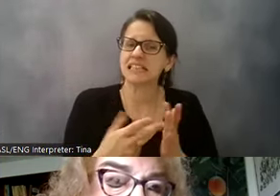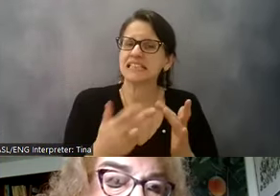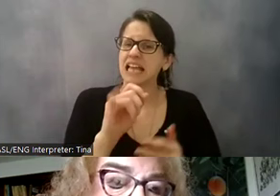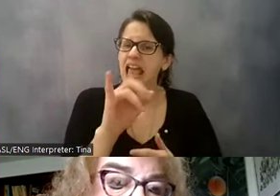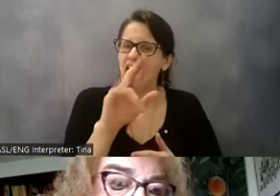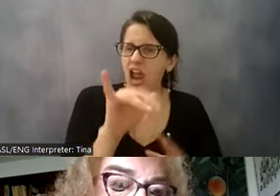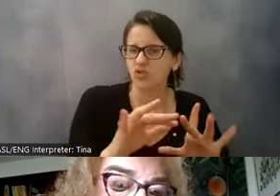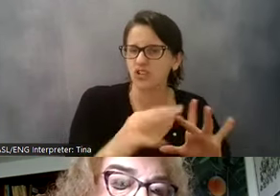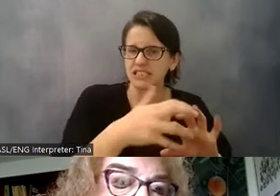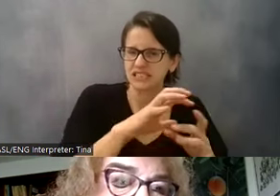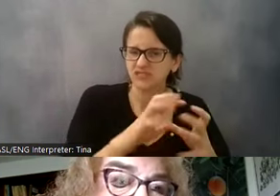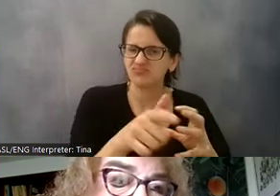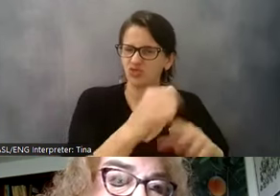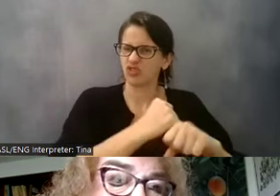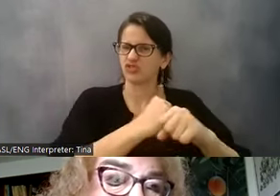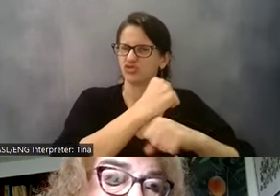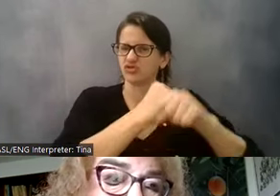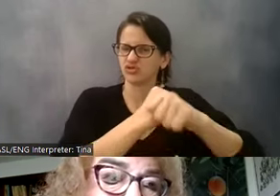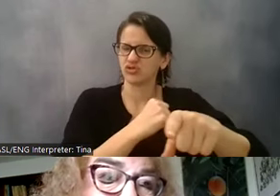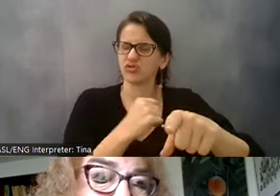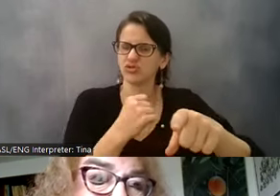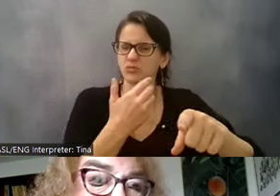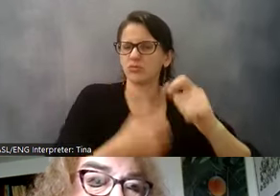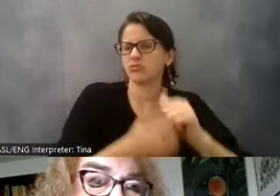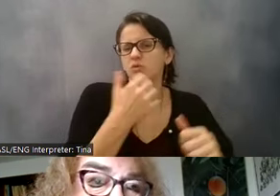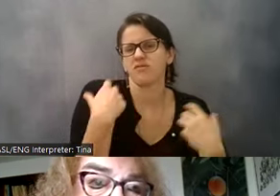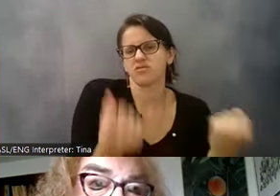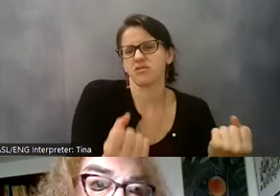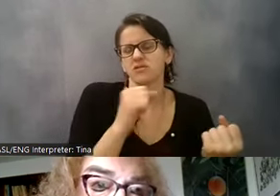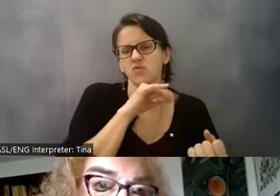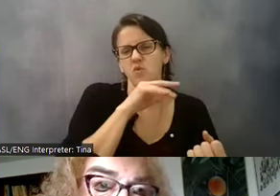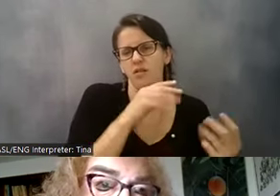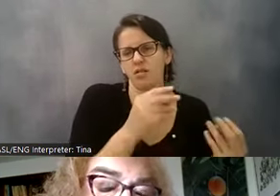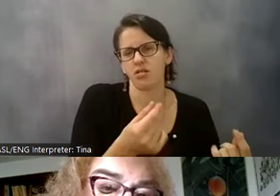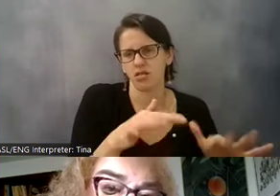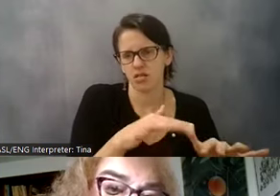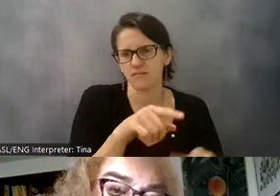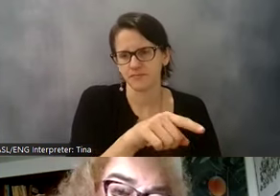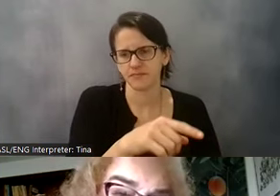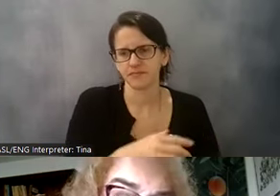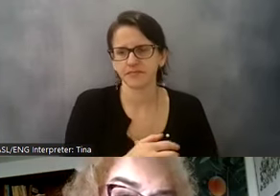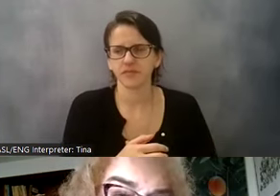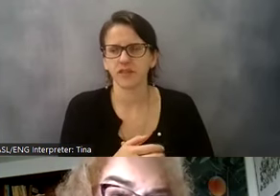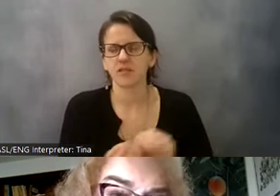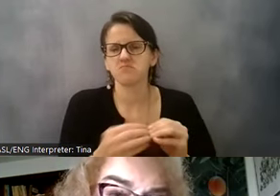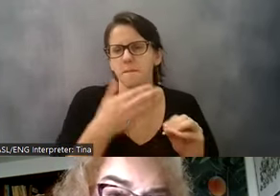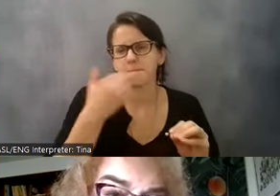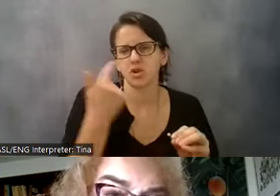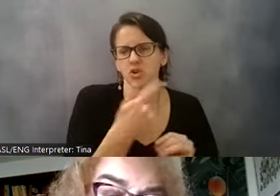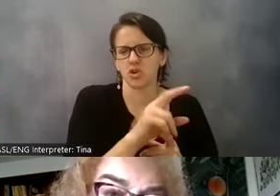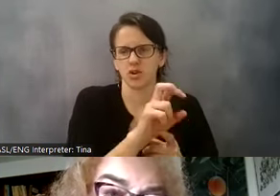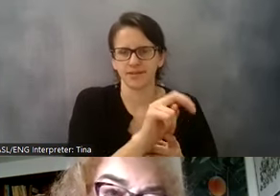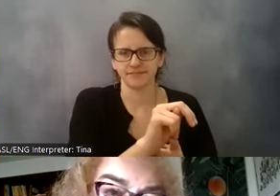situation in a soil to optimize your garden situation. And it also creates